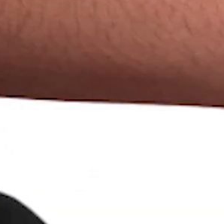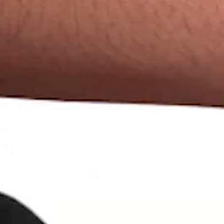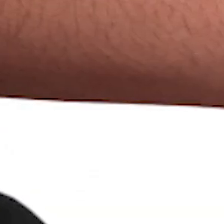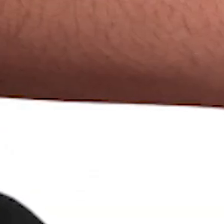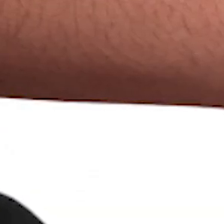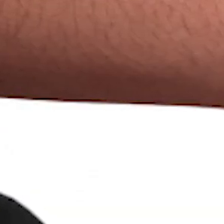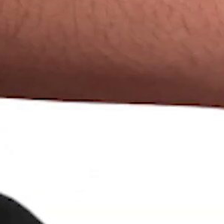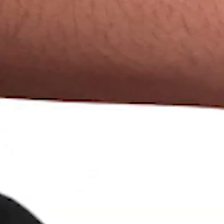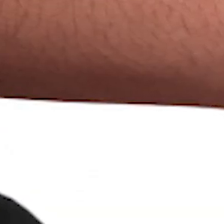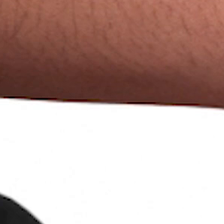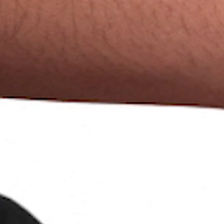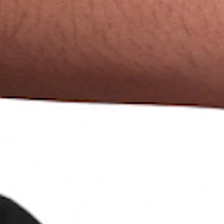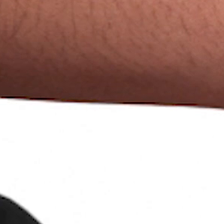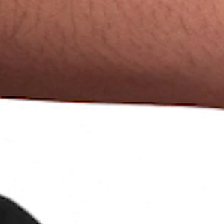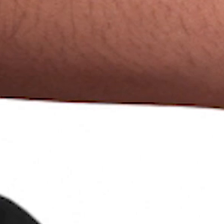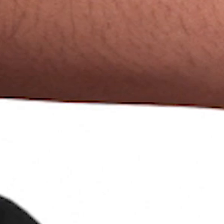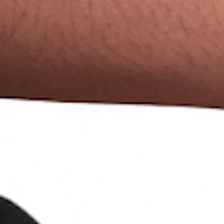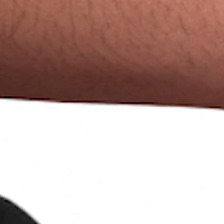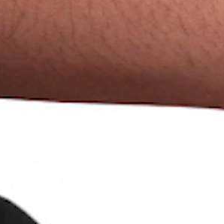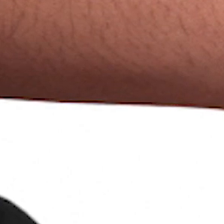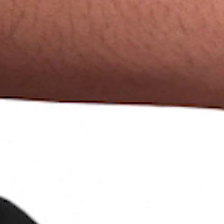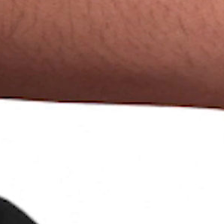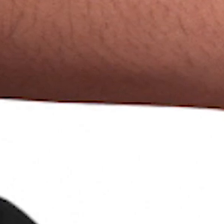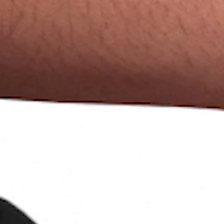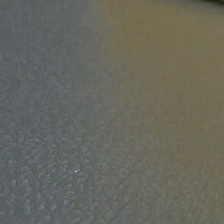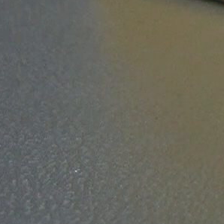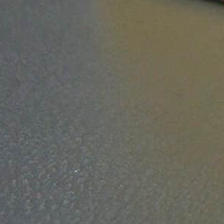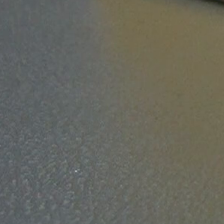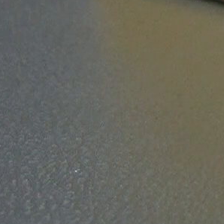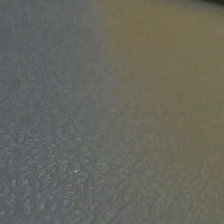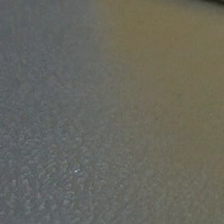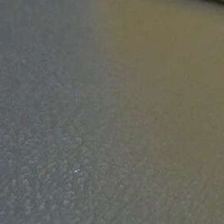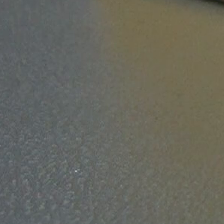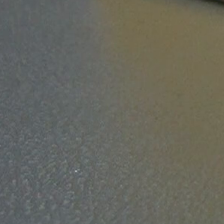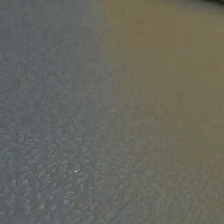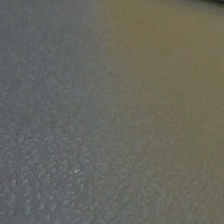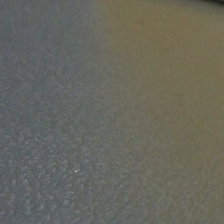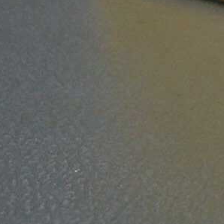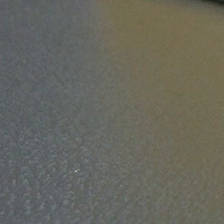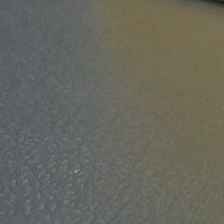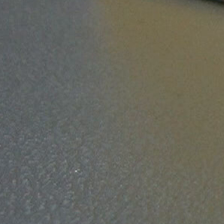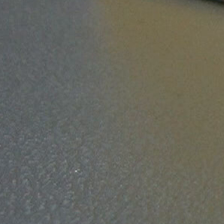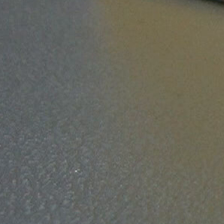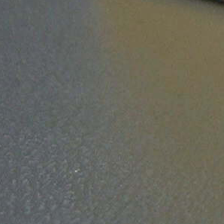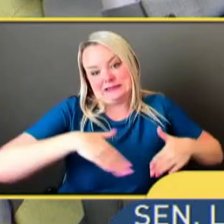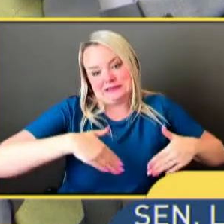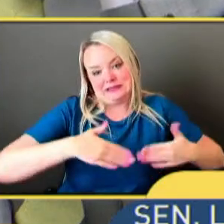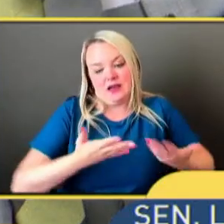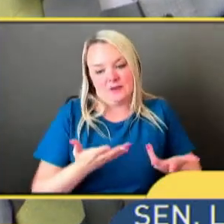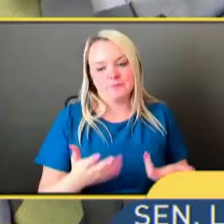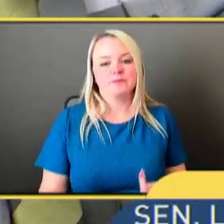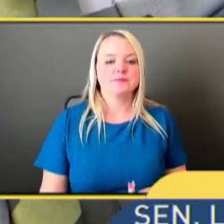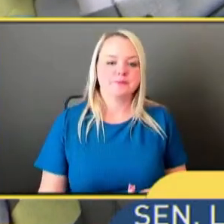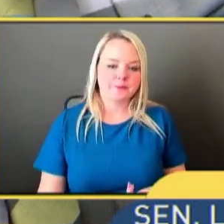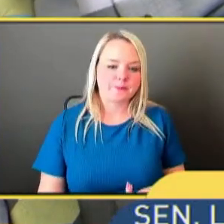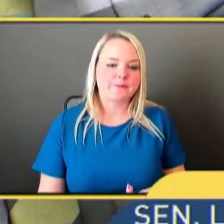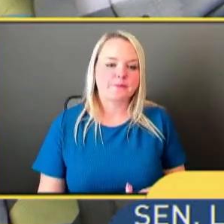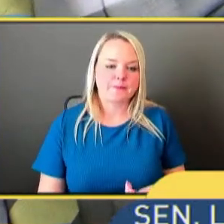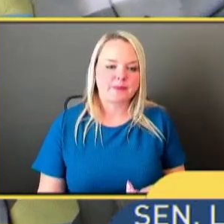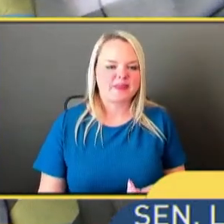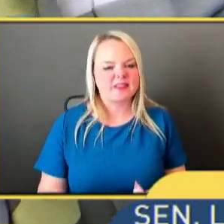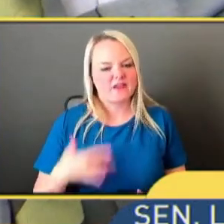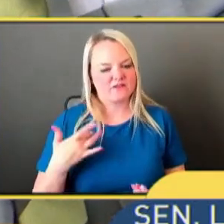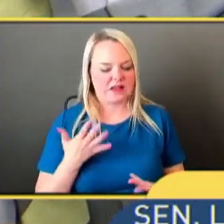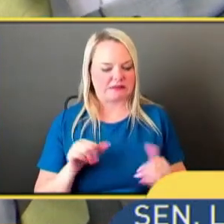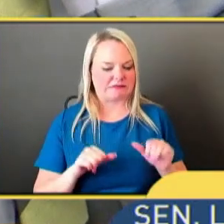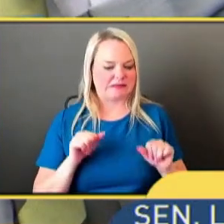does not belong to the school, the cost will have to be reimbursed to the original owner of the EpiPen. Democratic Senator Lisa